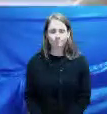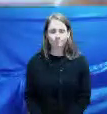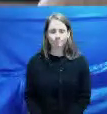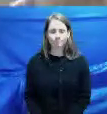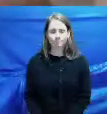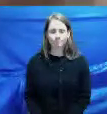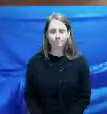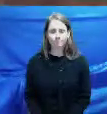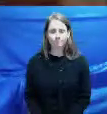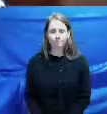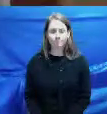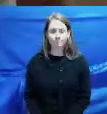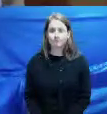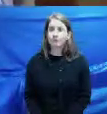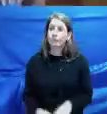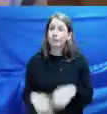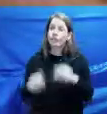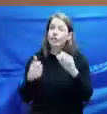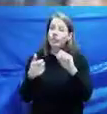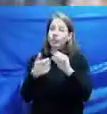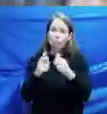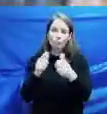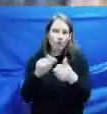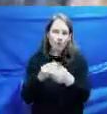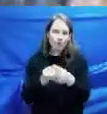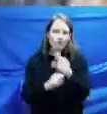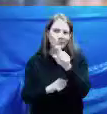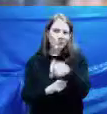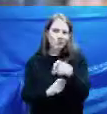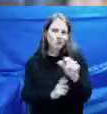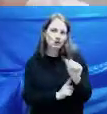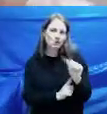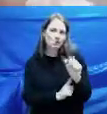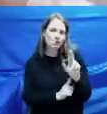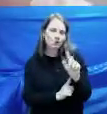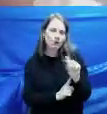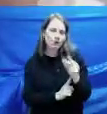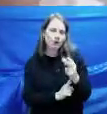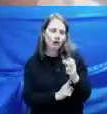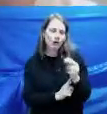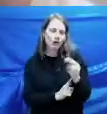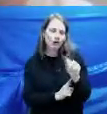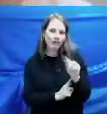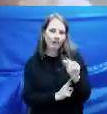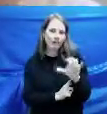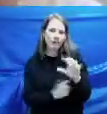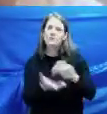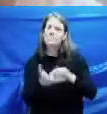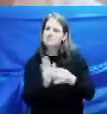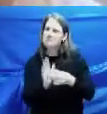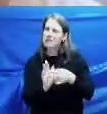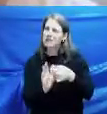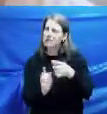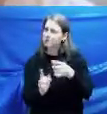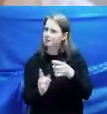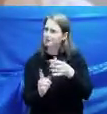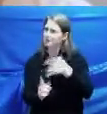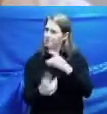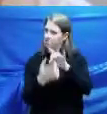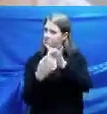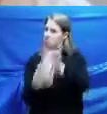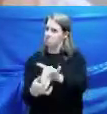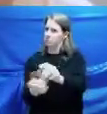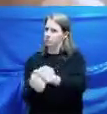The problem has to be authentic in the sense that it has a resonance with the students. One of the problems in the ocean is that with